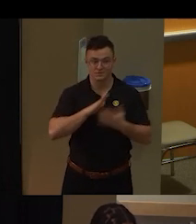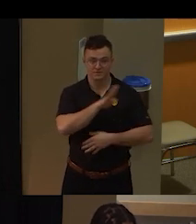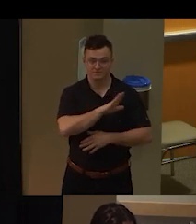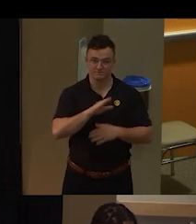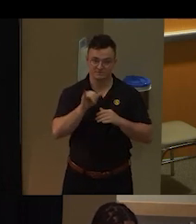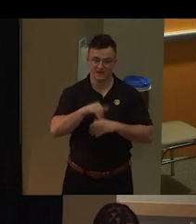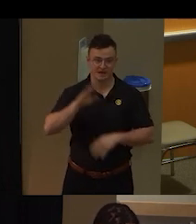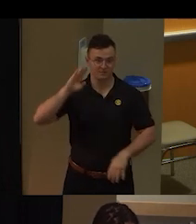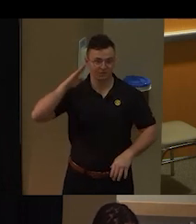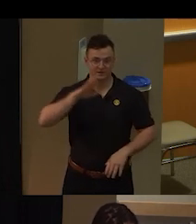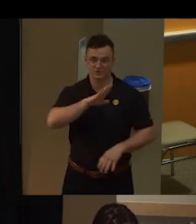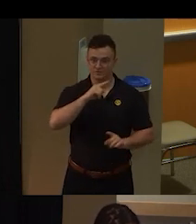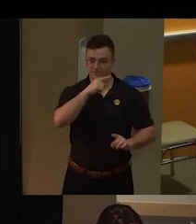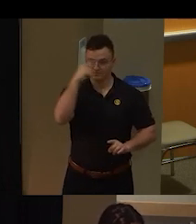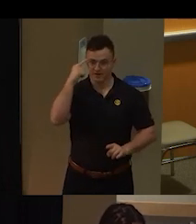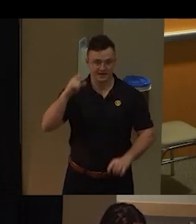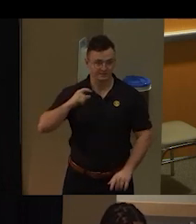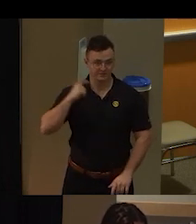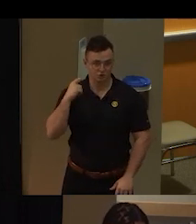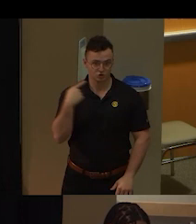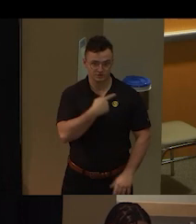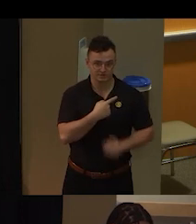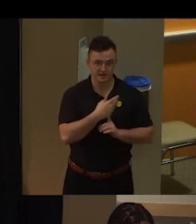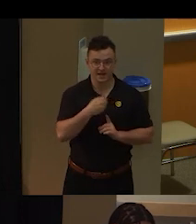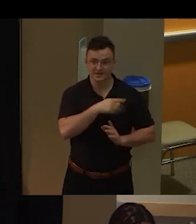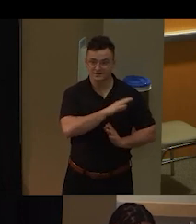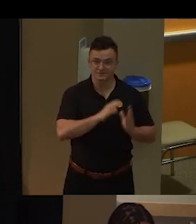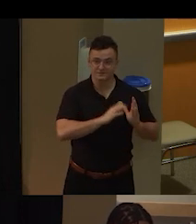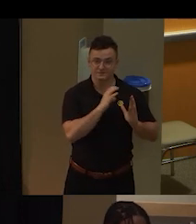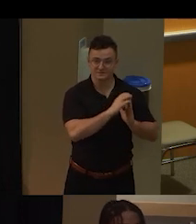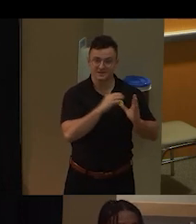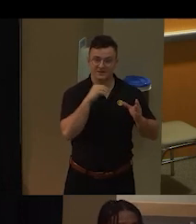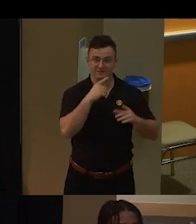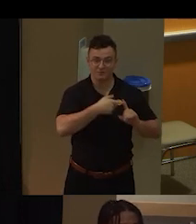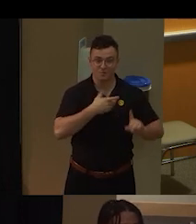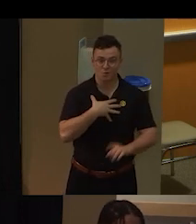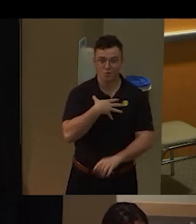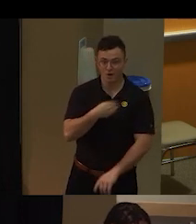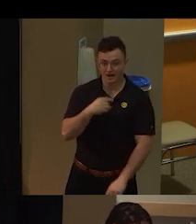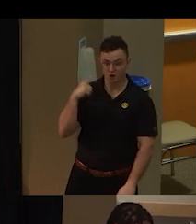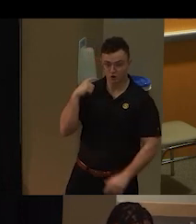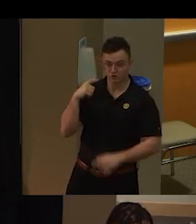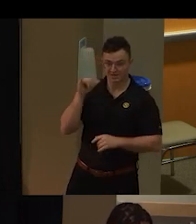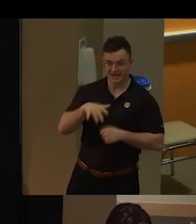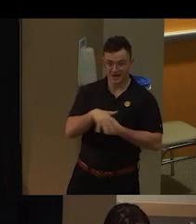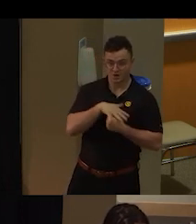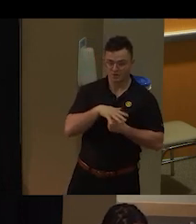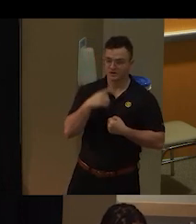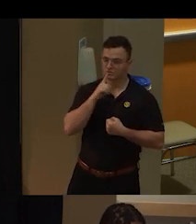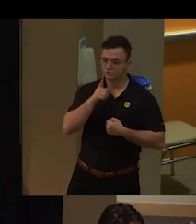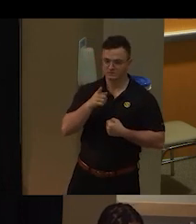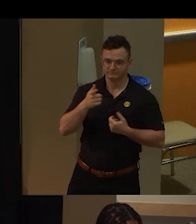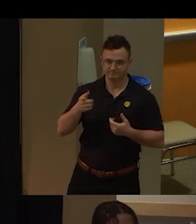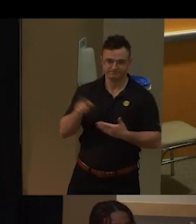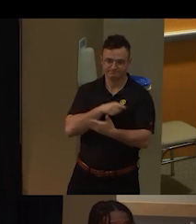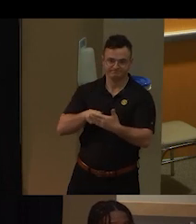clergy, and a statement from the white clergy published in the Birmingham News denounced Dr. King's actions and urged African